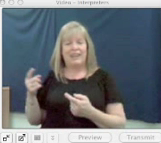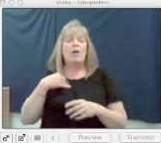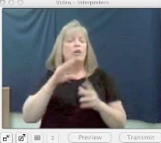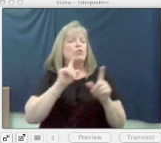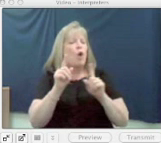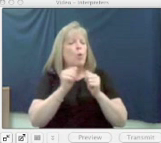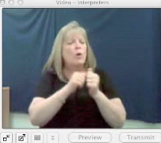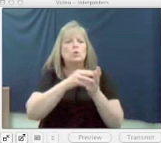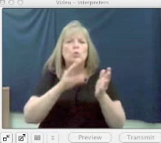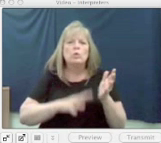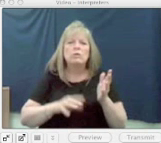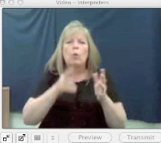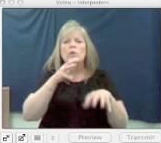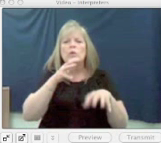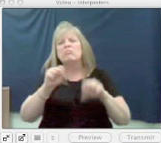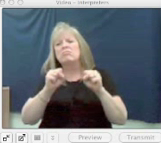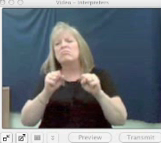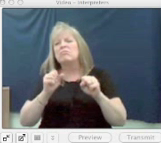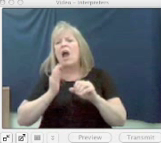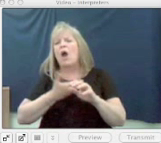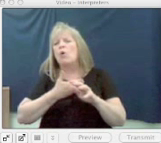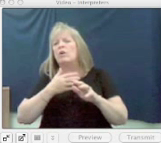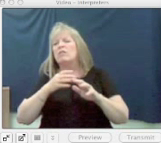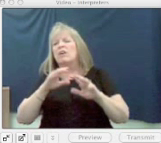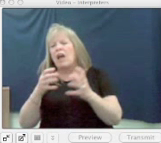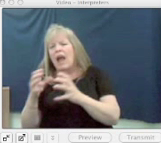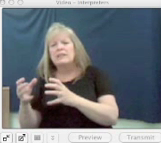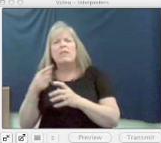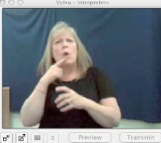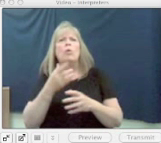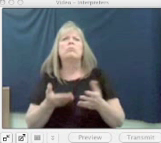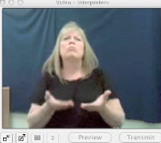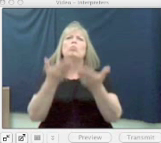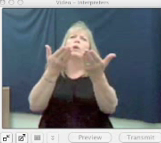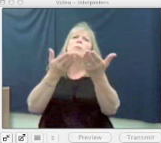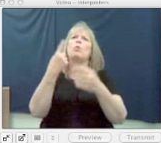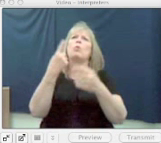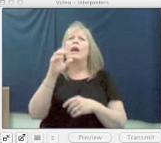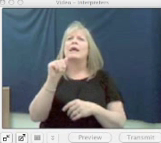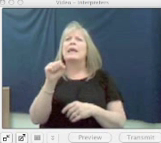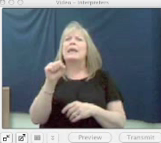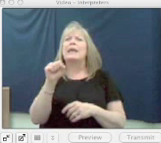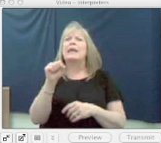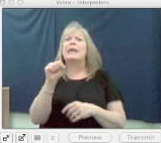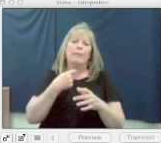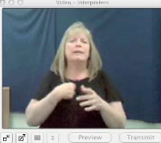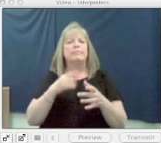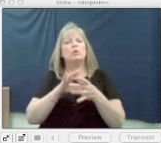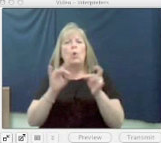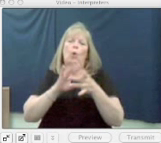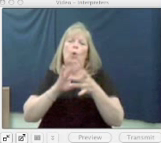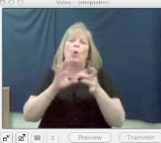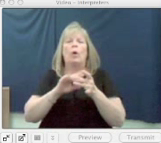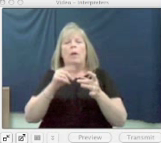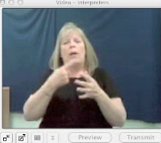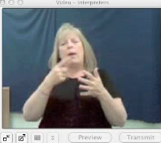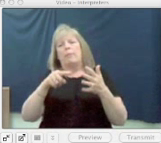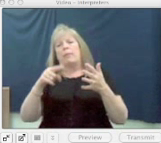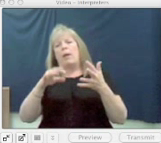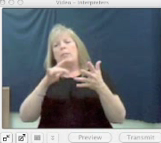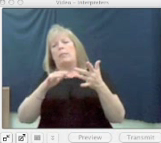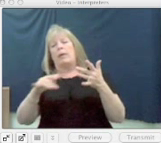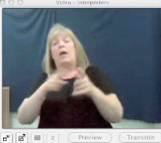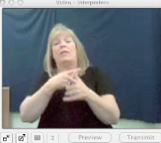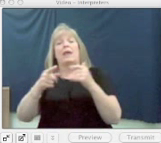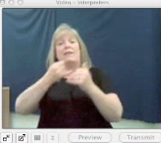courses or in a workshop, they will pose a case to me and they will say, tell me the story, and then they'll get to the point at the end of the